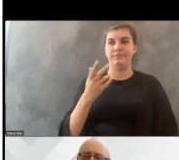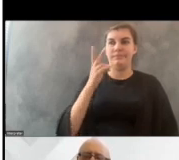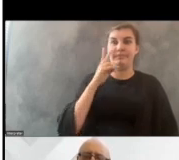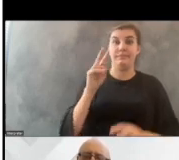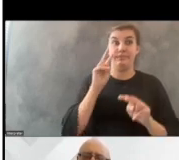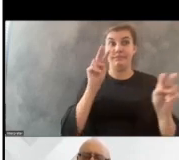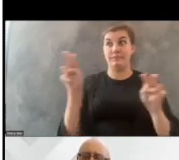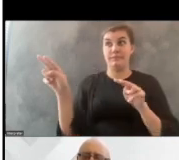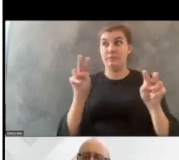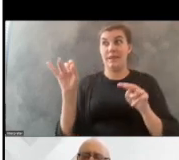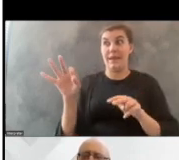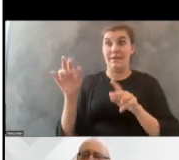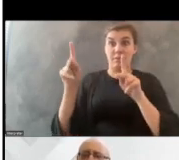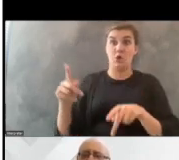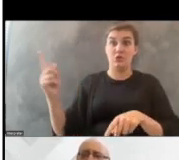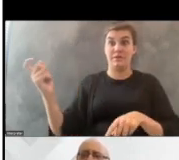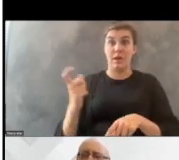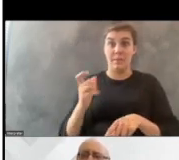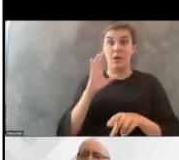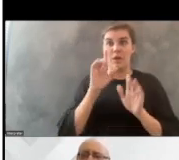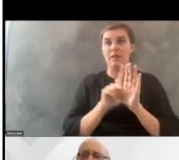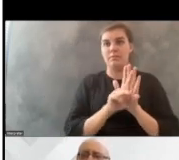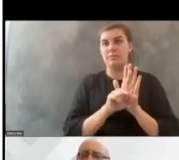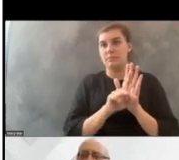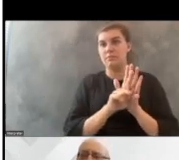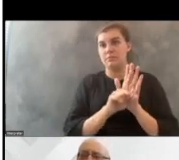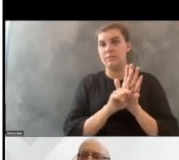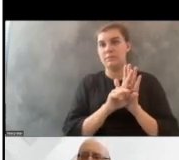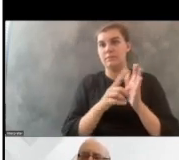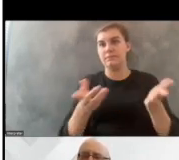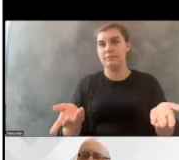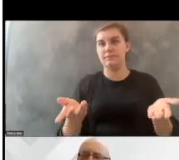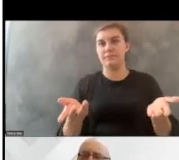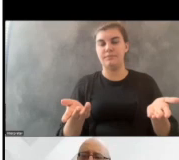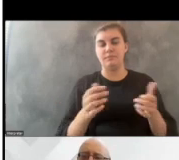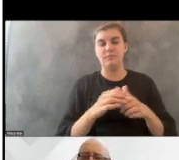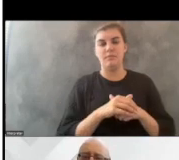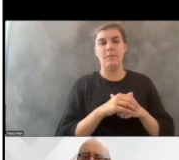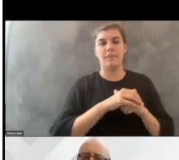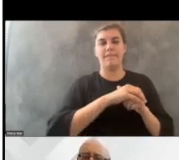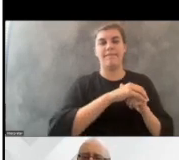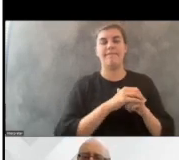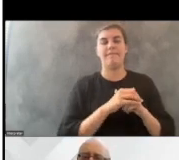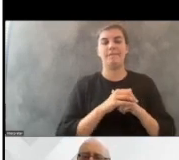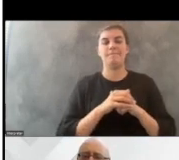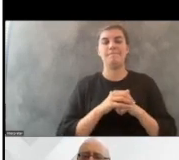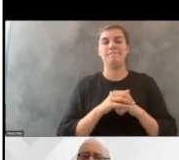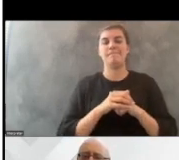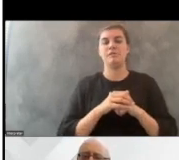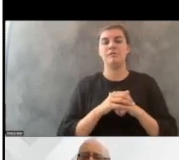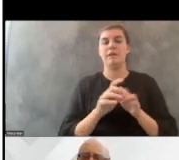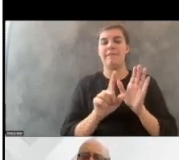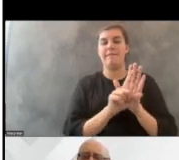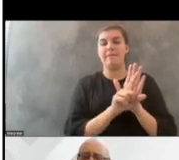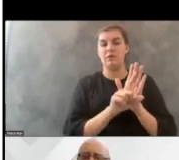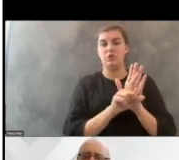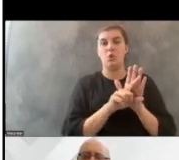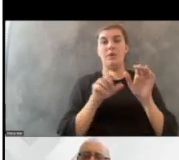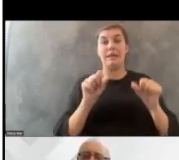passive detection devices must activate the accessible pedestrian signals and, where applicable, the walk